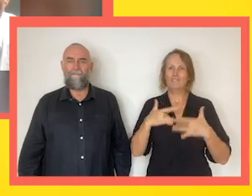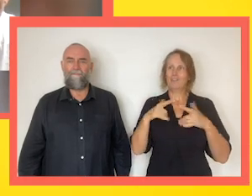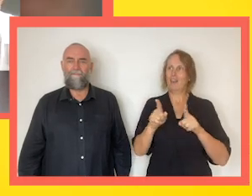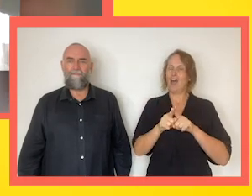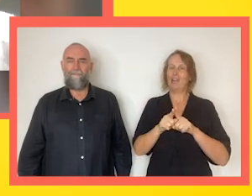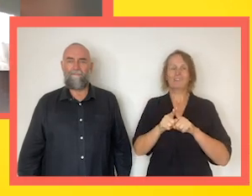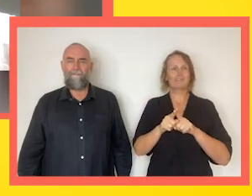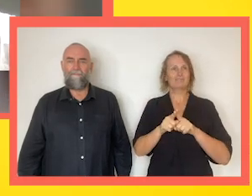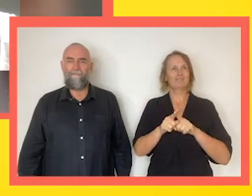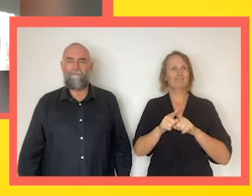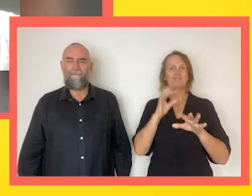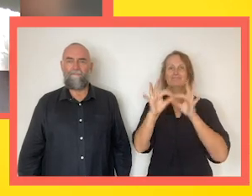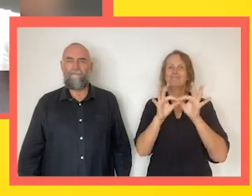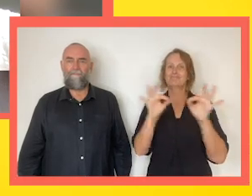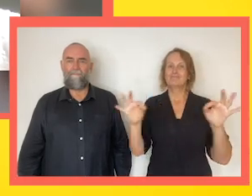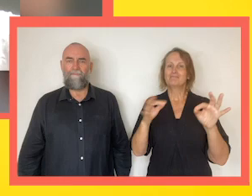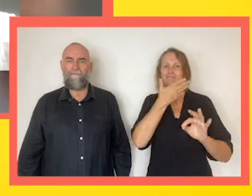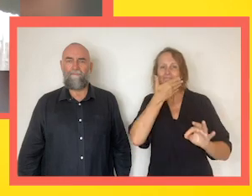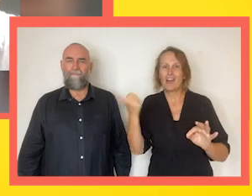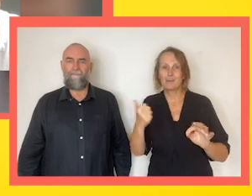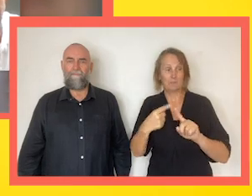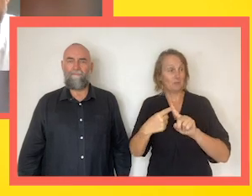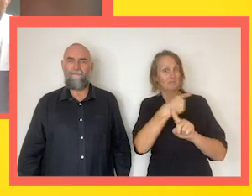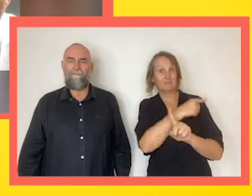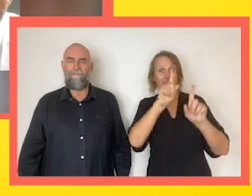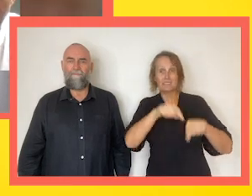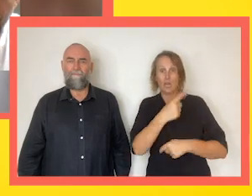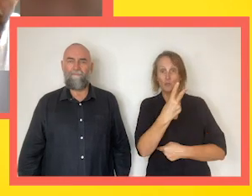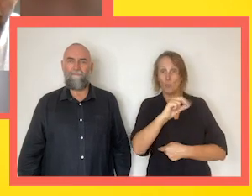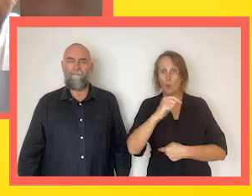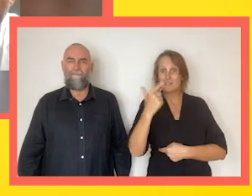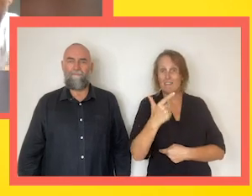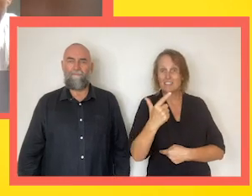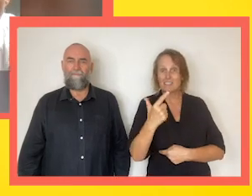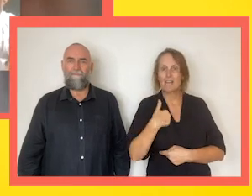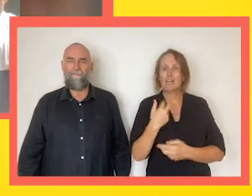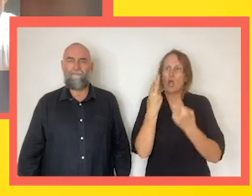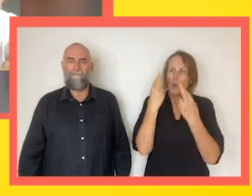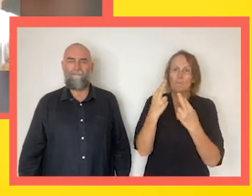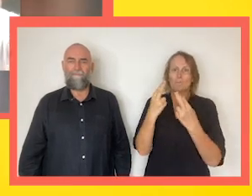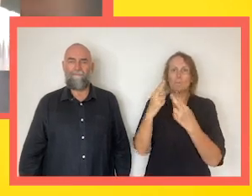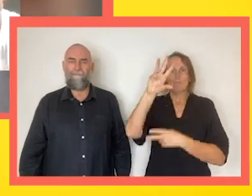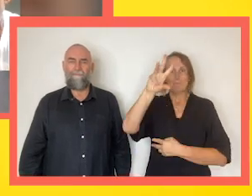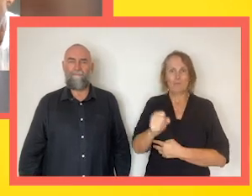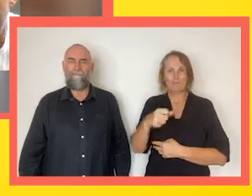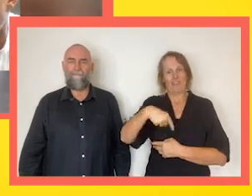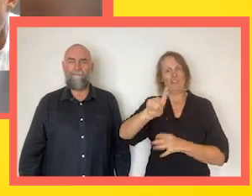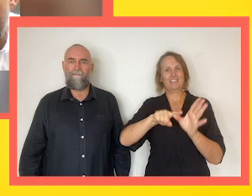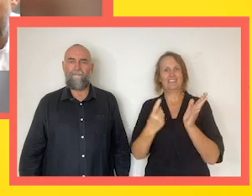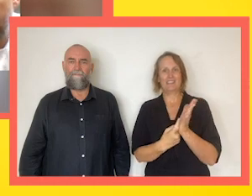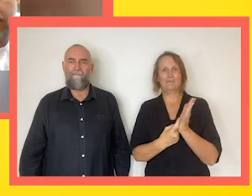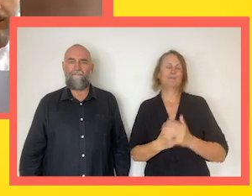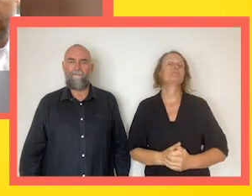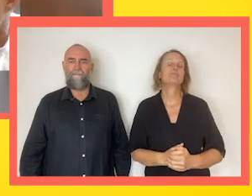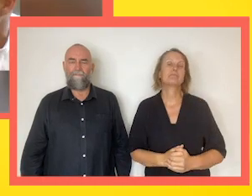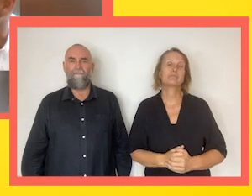I've felt like I've pressed the go button in 2017, and I really would like to execute it well. Yeah. I think